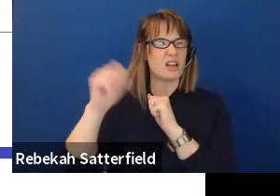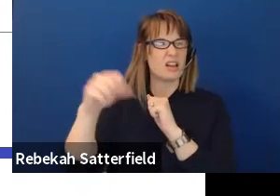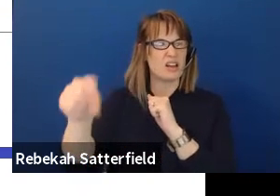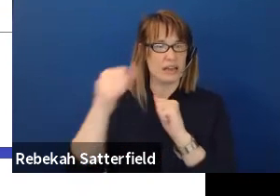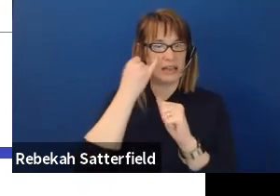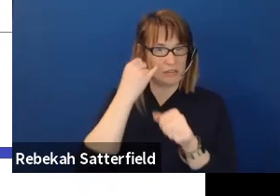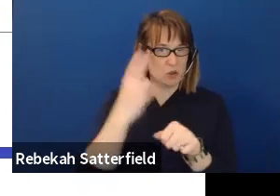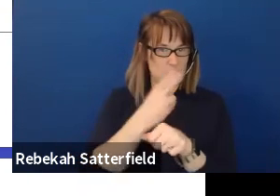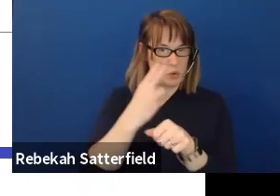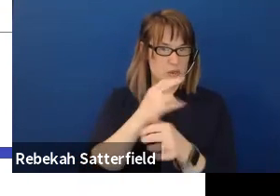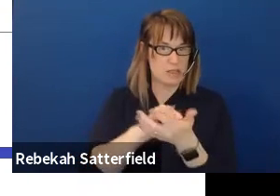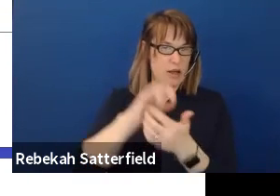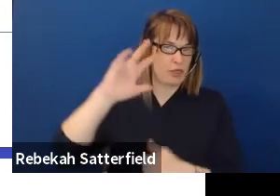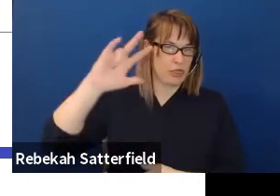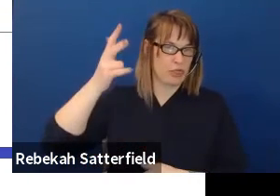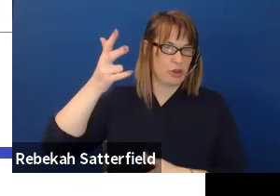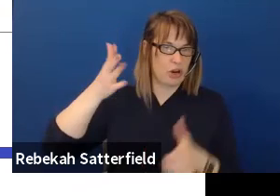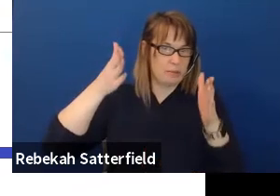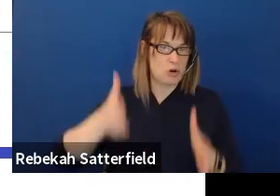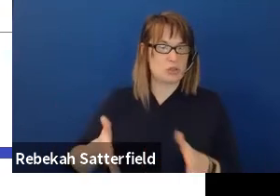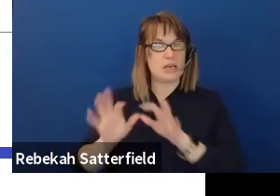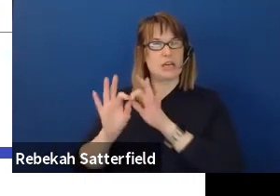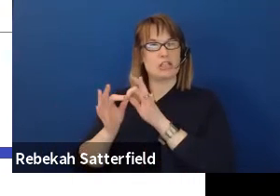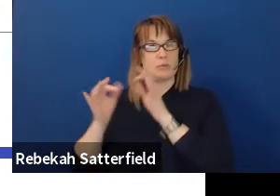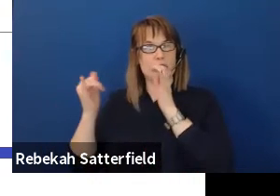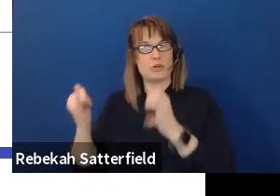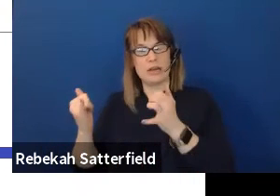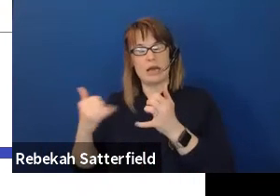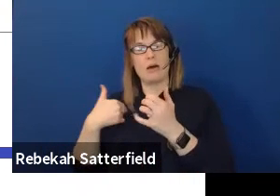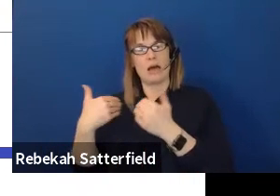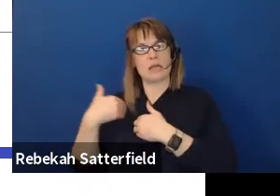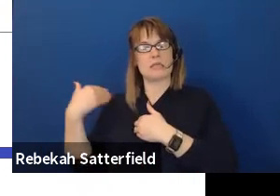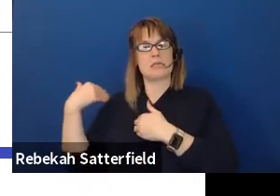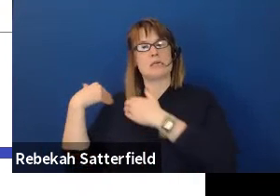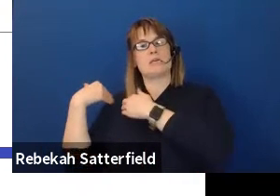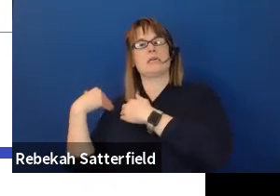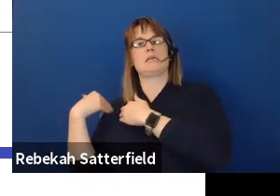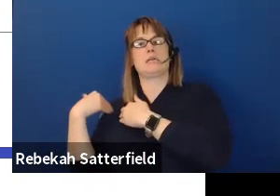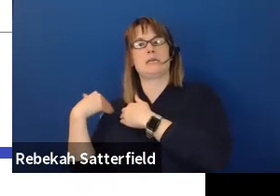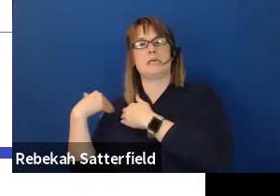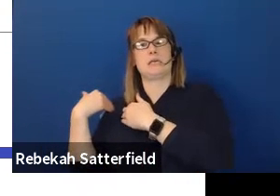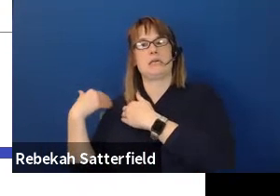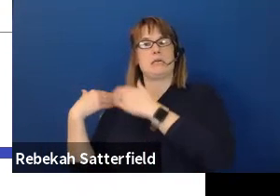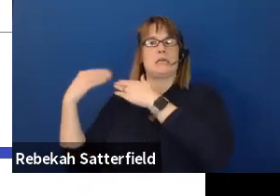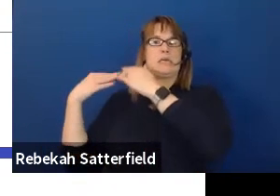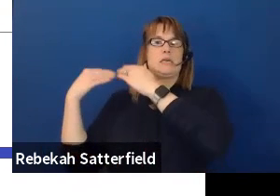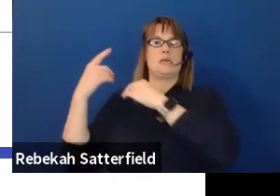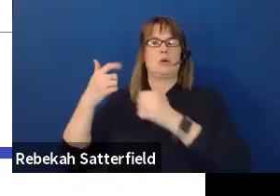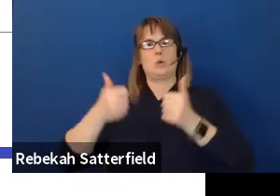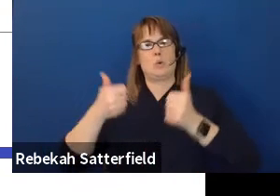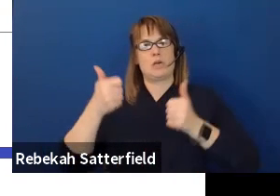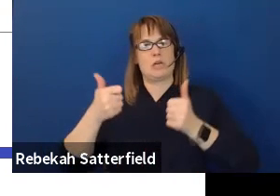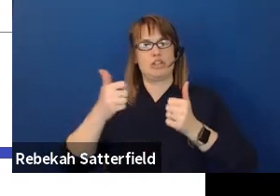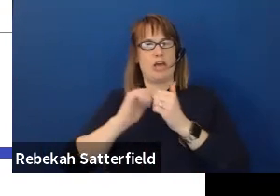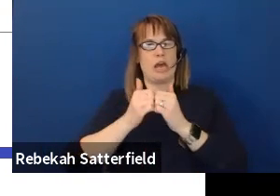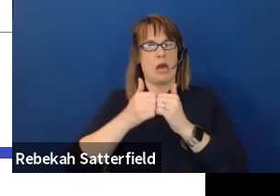is being used is that the interpreter now has to figure out what part of that sentence to switch into first person to